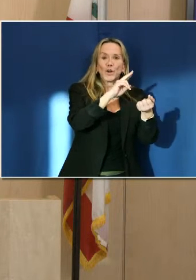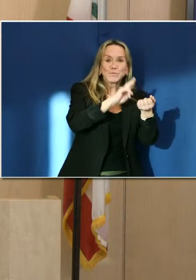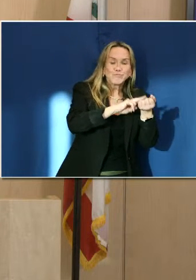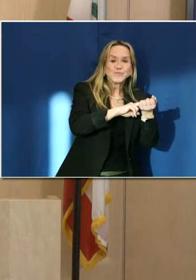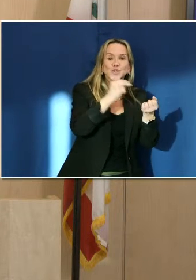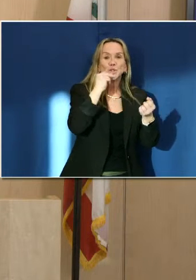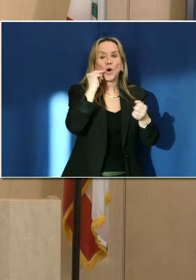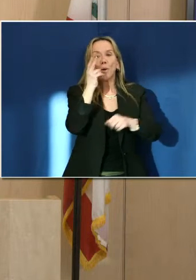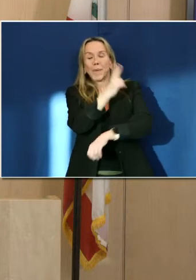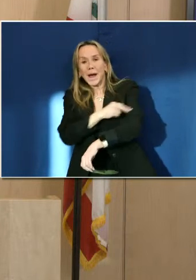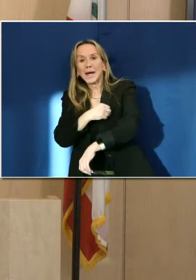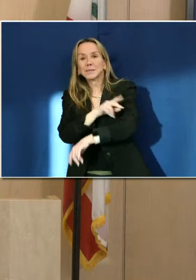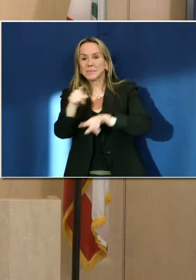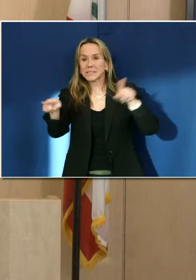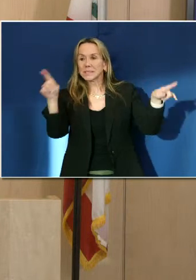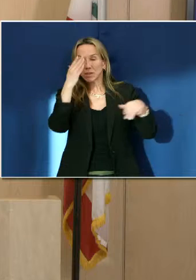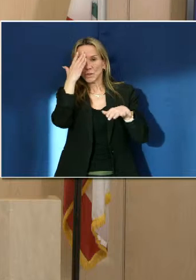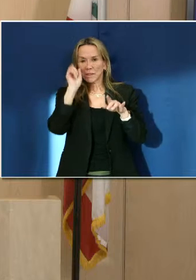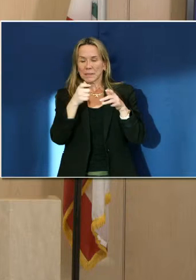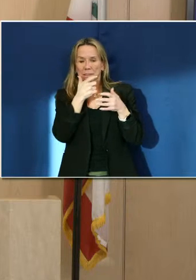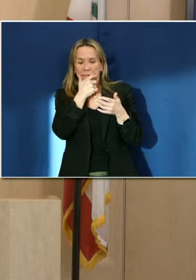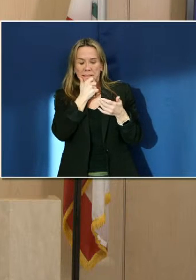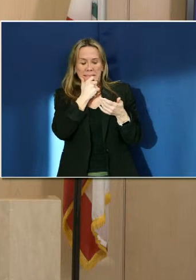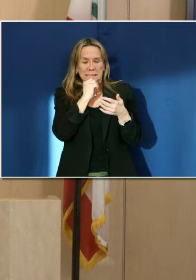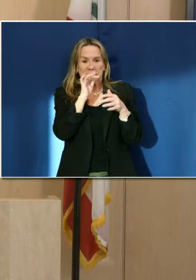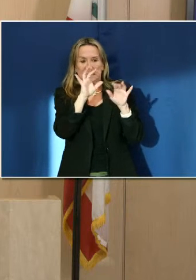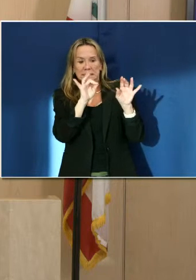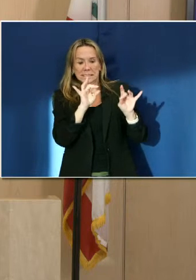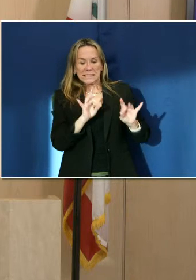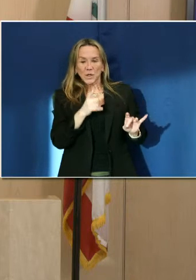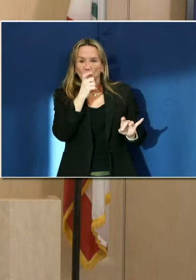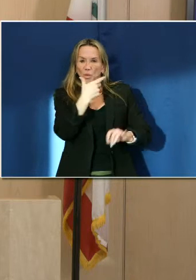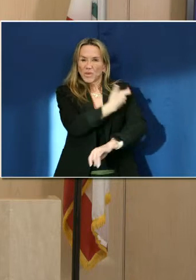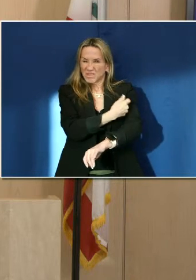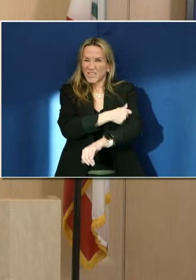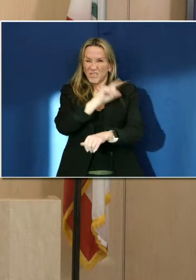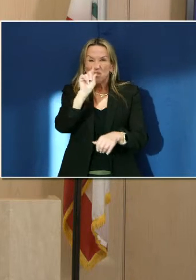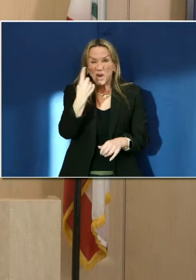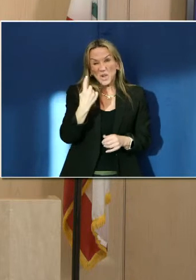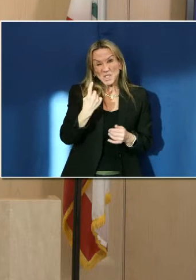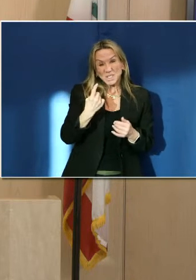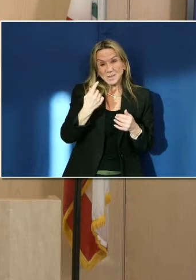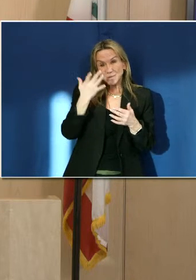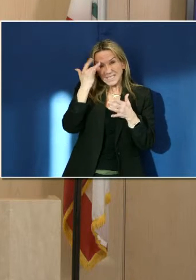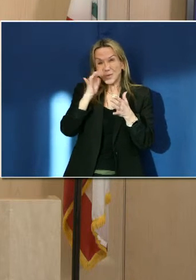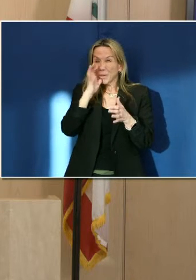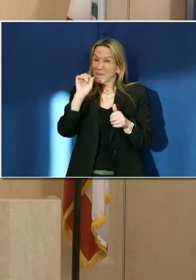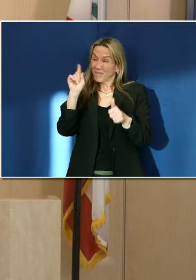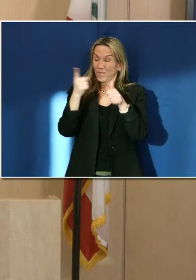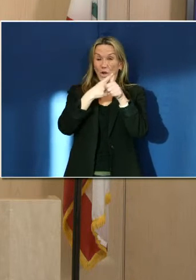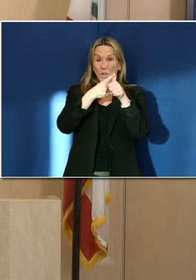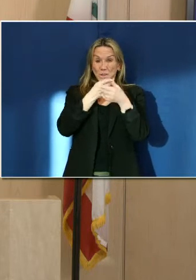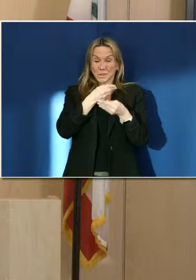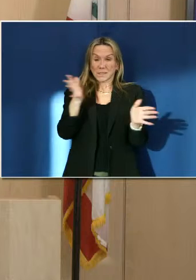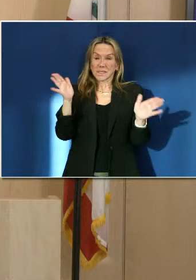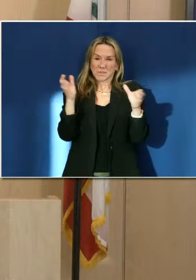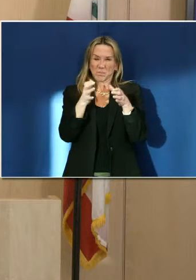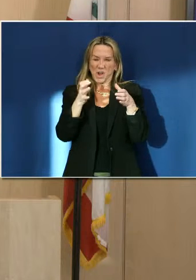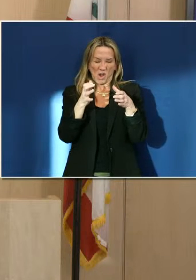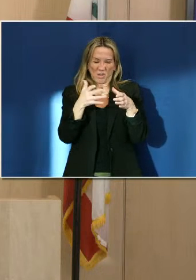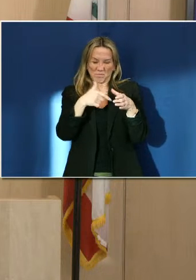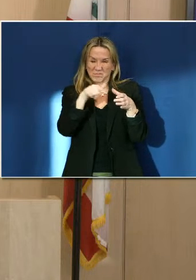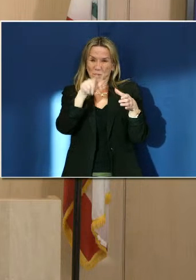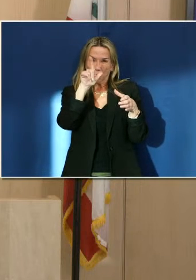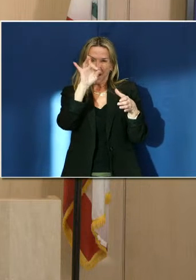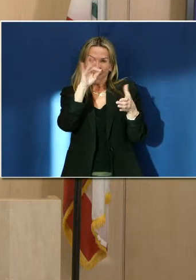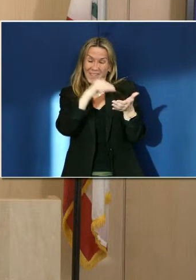in the county. So you have to pick and choose who's going to be vaccinated first, even within that rather small group. And so I guess what